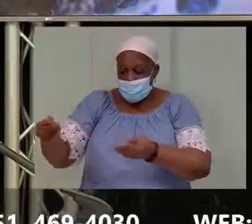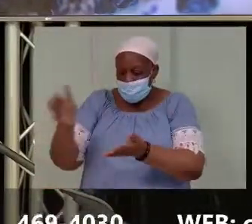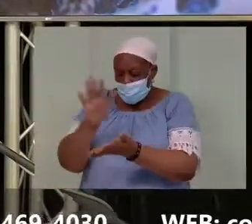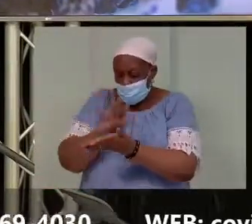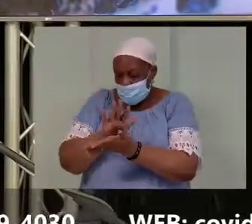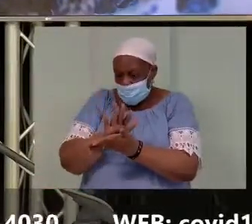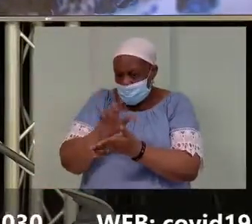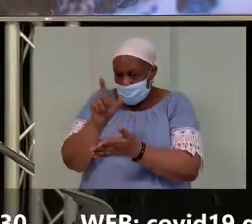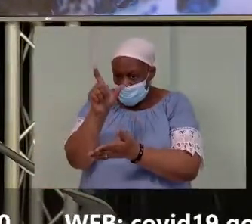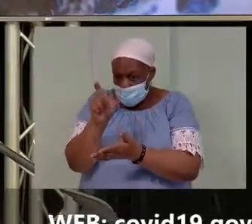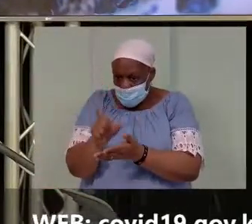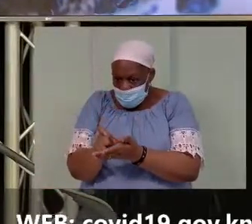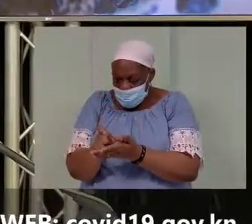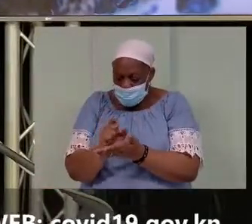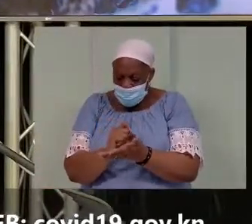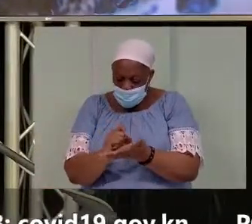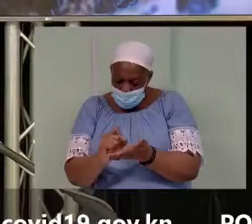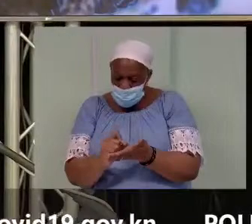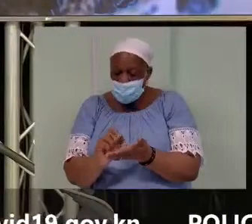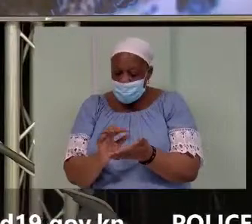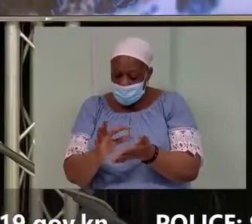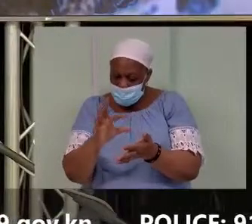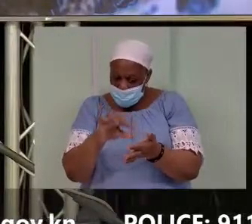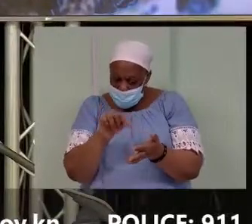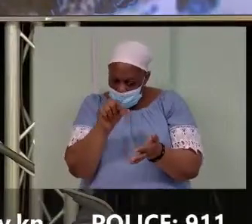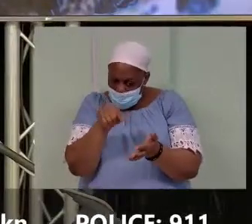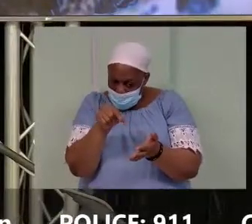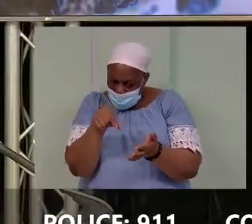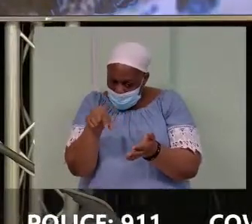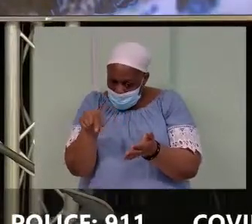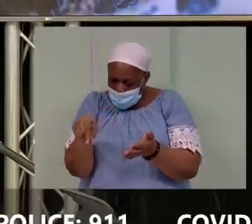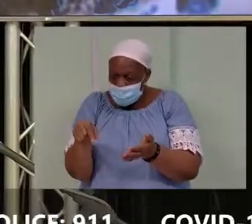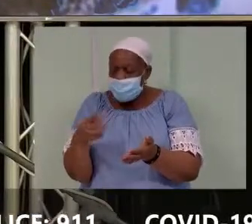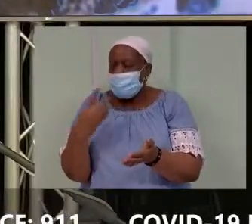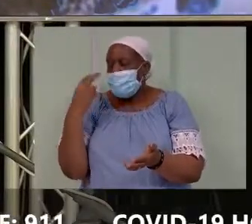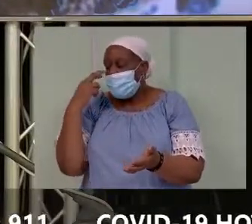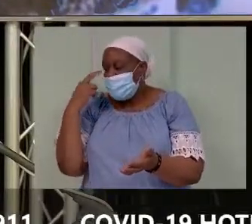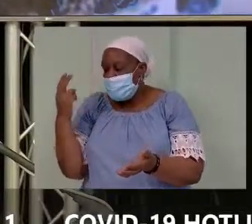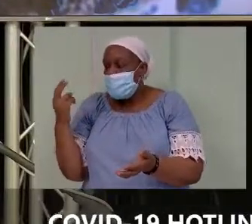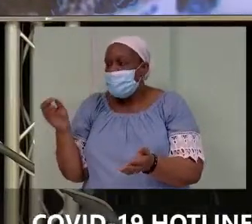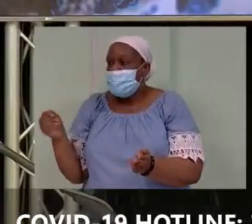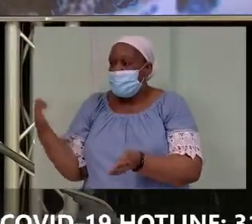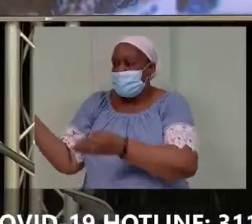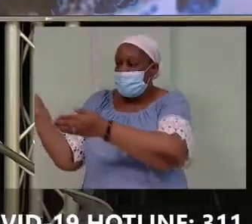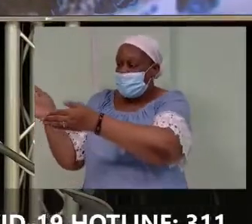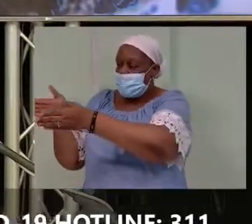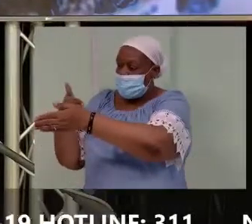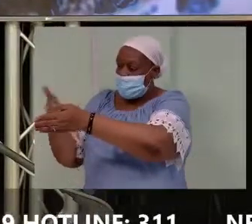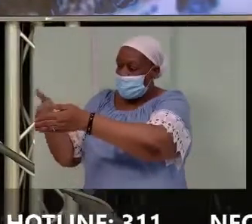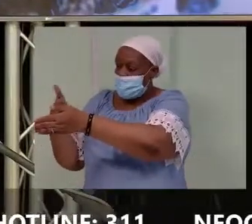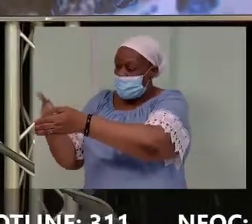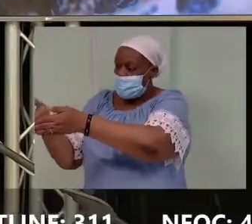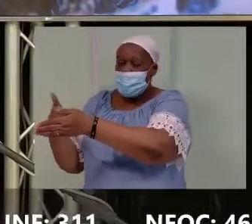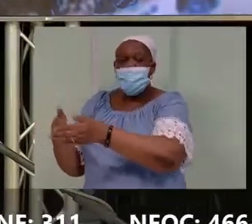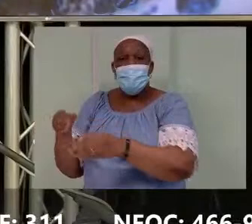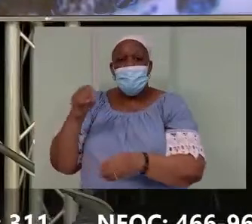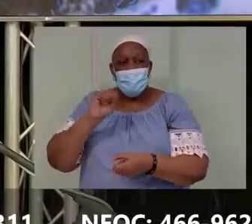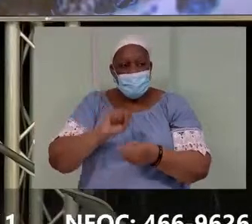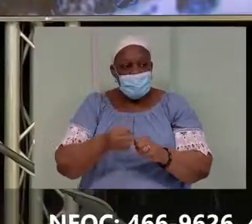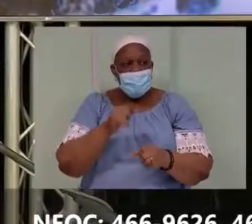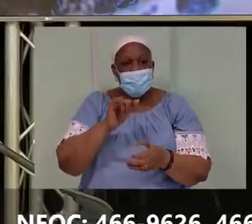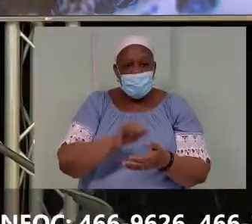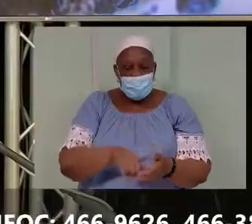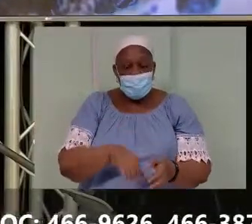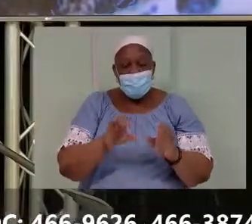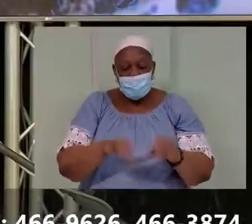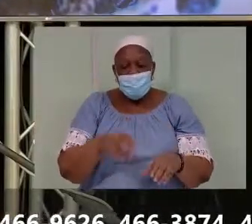receipt will have a barcode, and that barcode will be scanned in the booth and provide the information for the